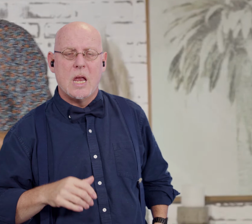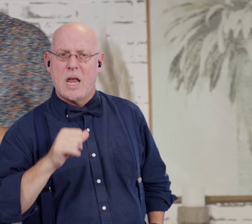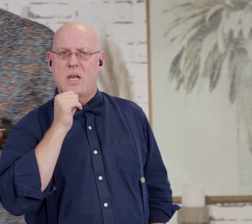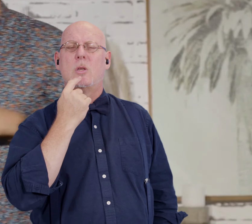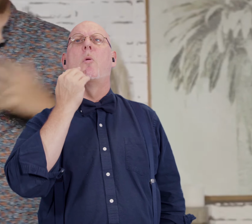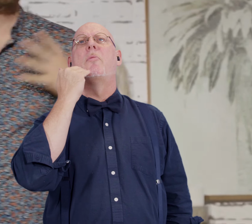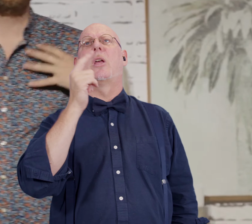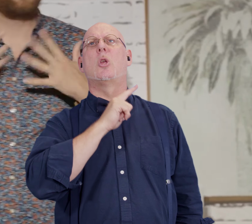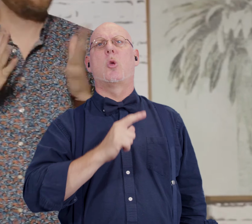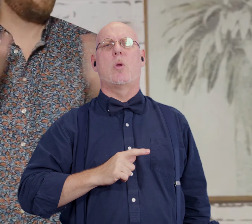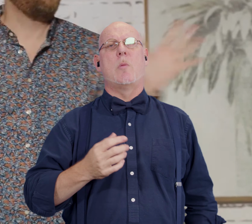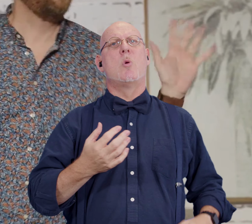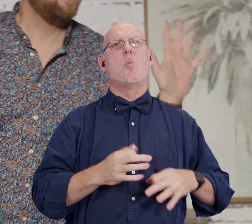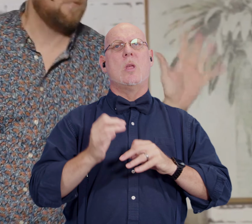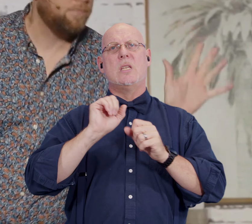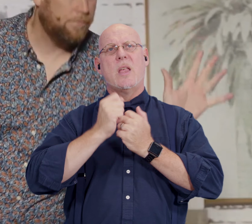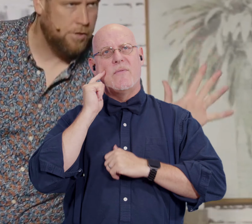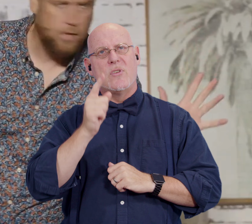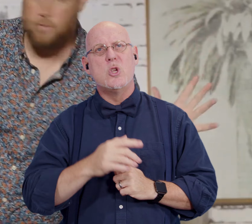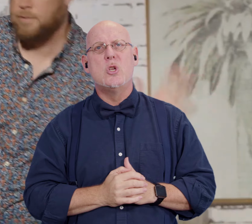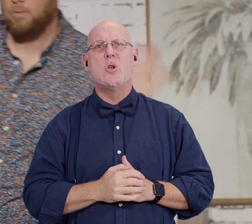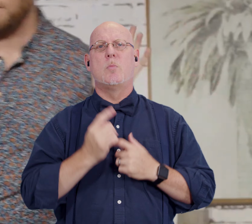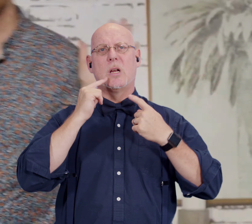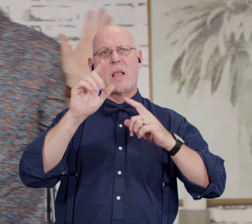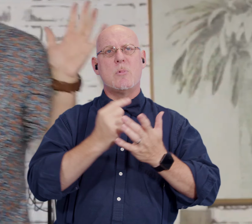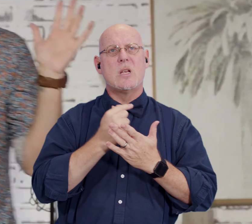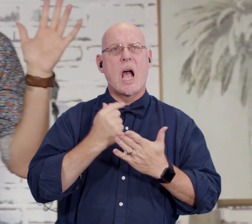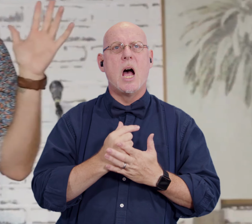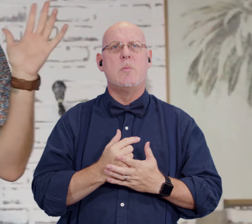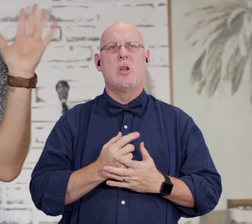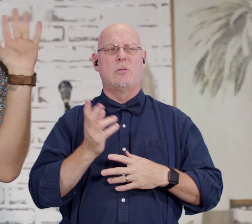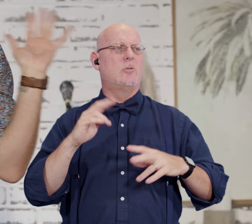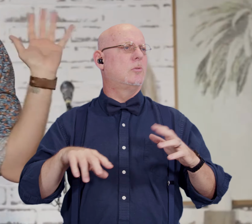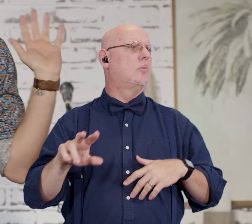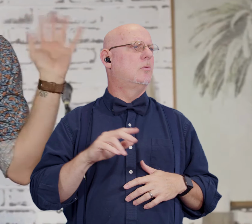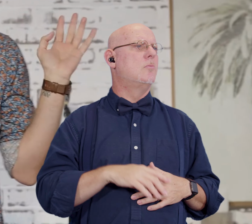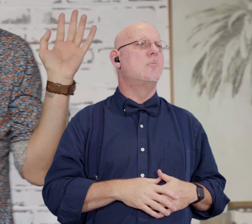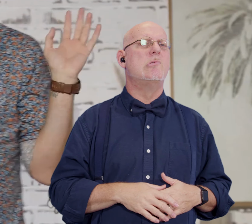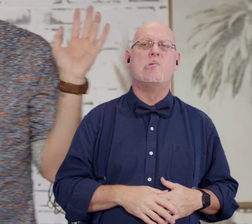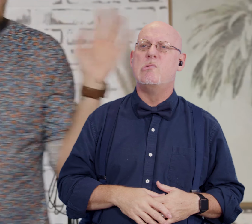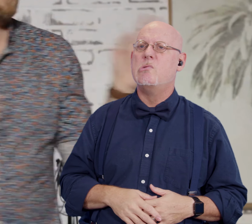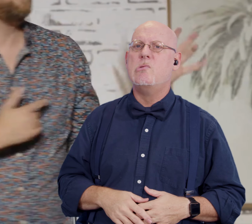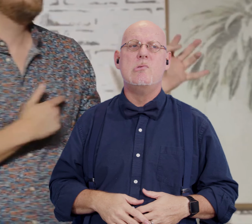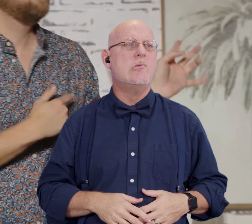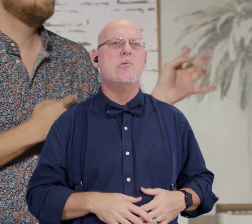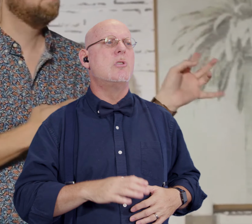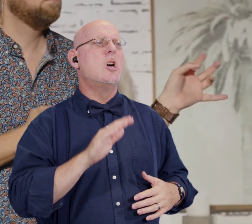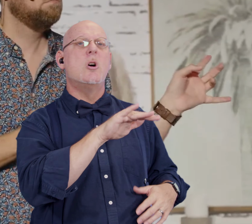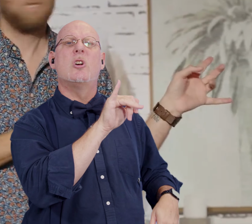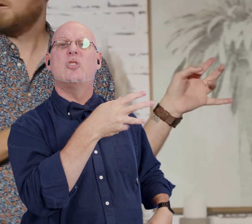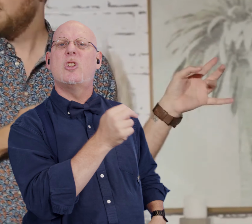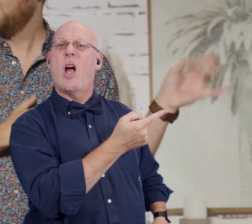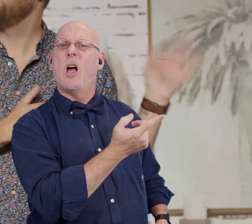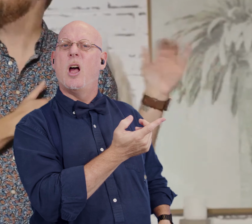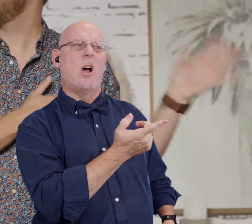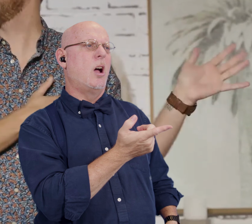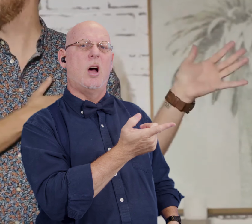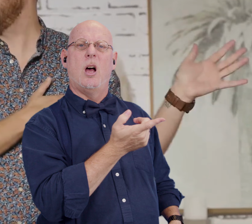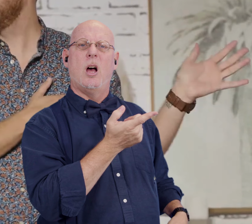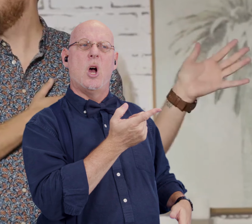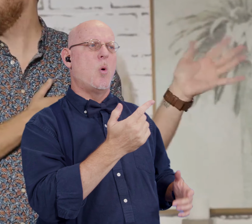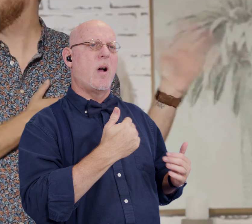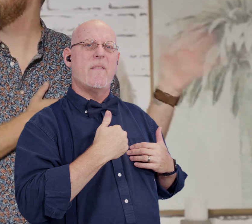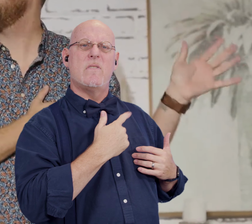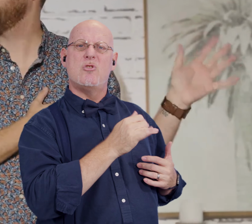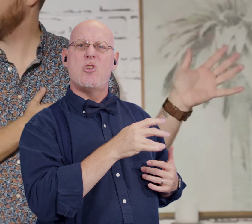goes, he doesn't go, thank you, Lord, that I'm counted worthy to suffer for you and to proclaim your gospel. Instead, he looks around, he's like, okay, what about John? Like, what do you have for